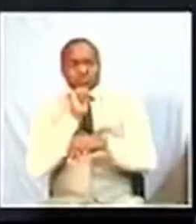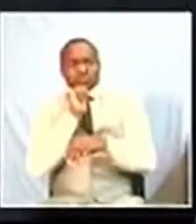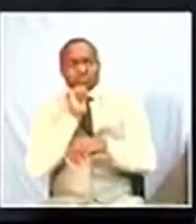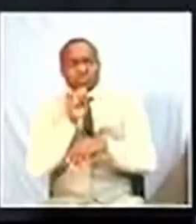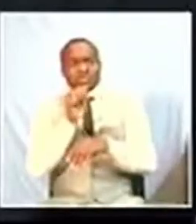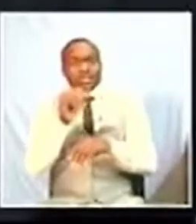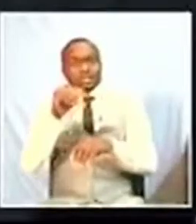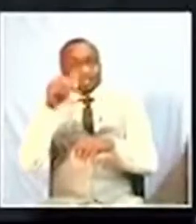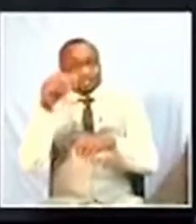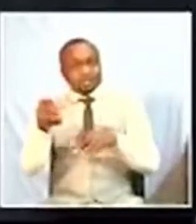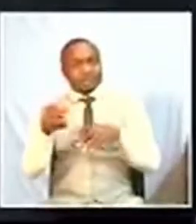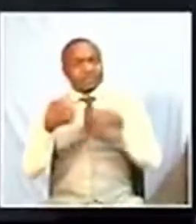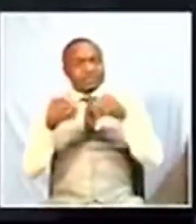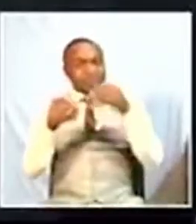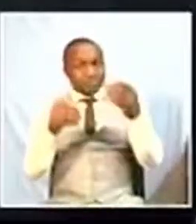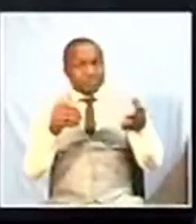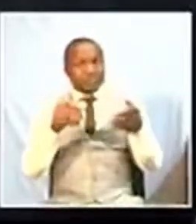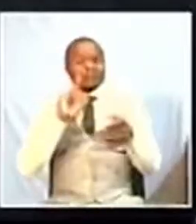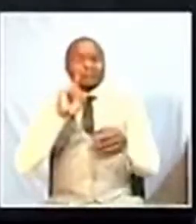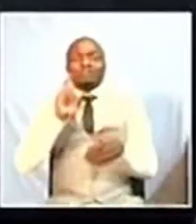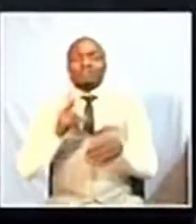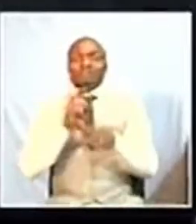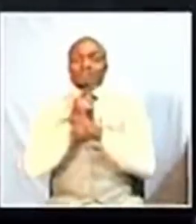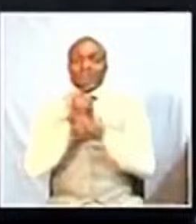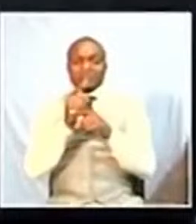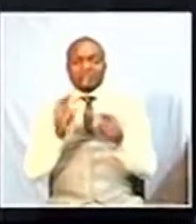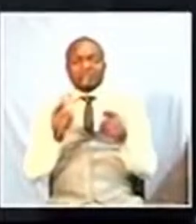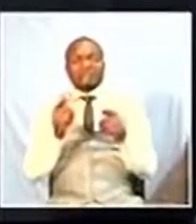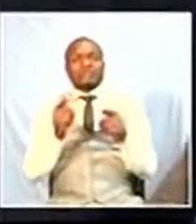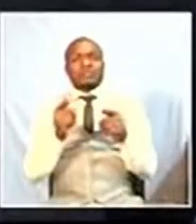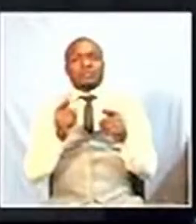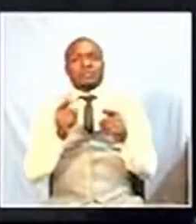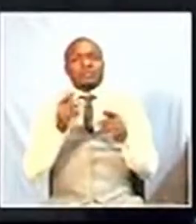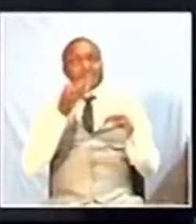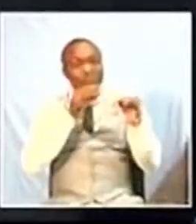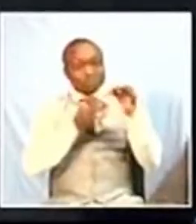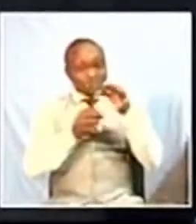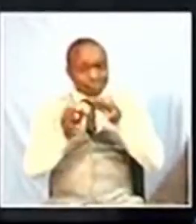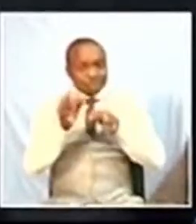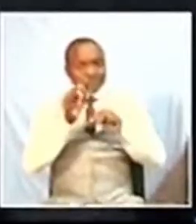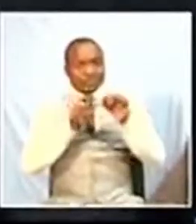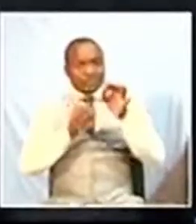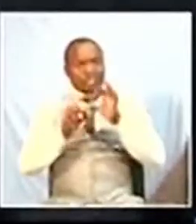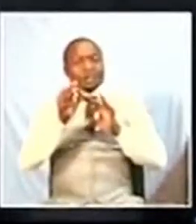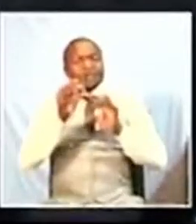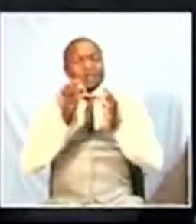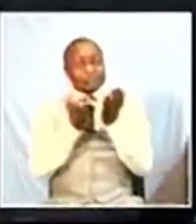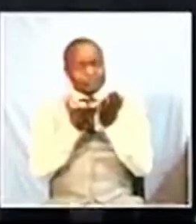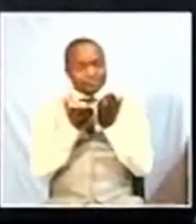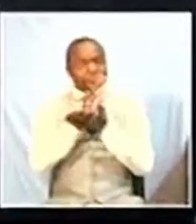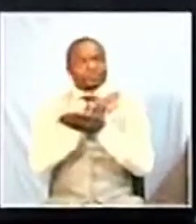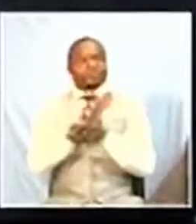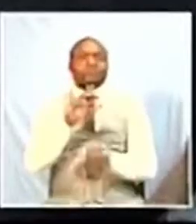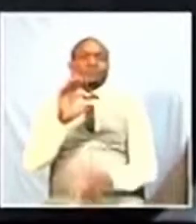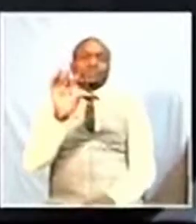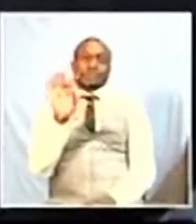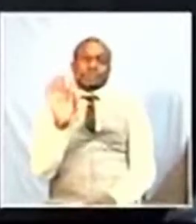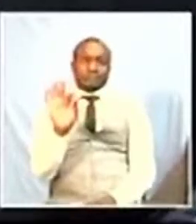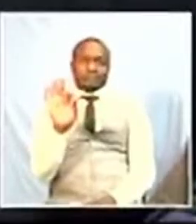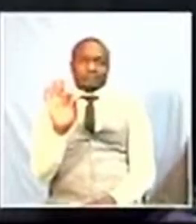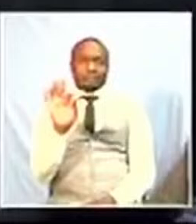spend on, you should have just summarized by this, by on page 9, to